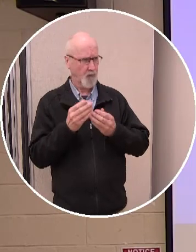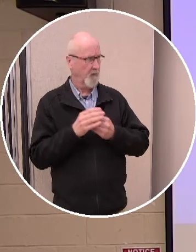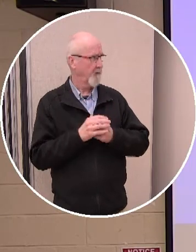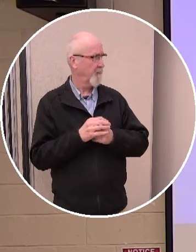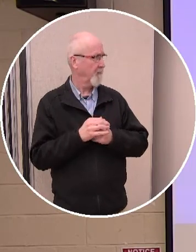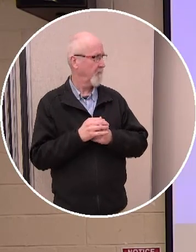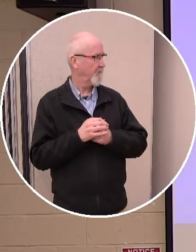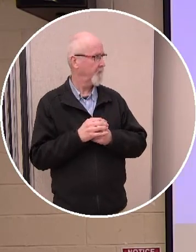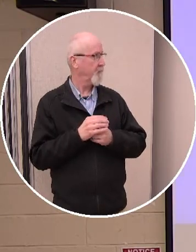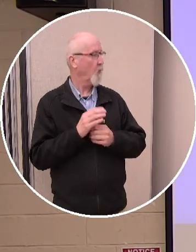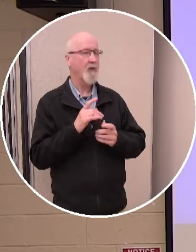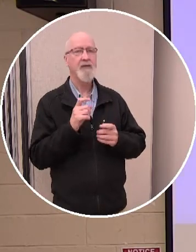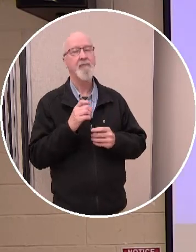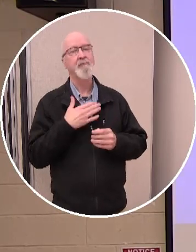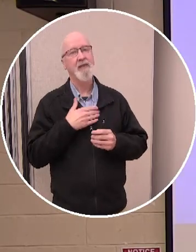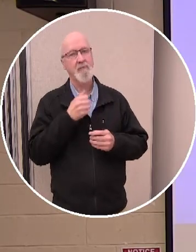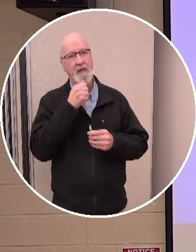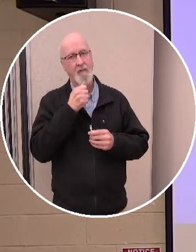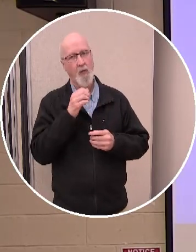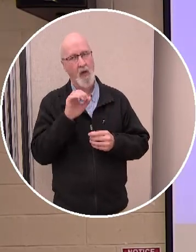Turn on the...